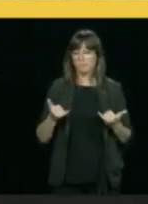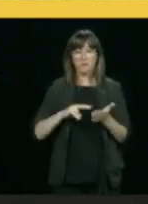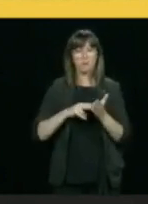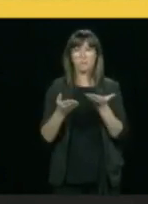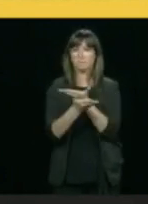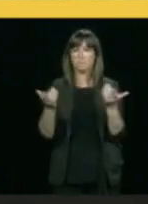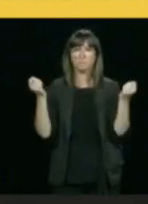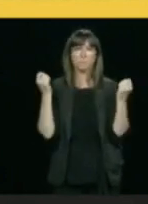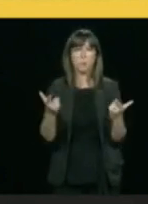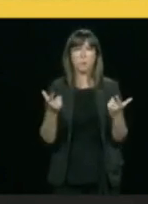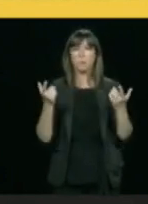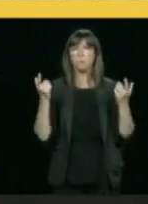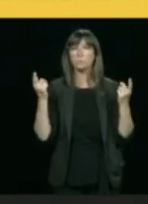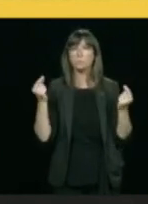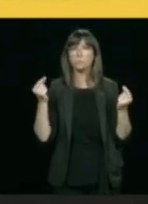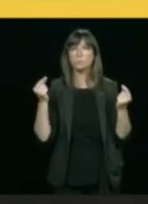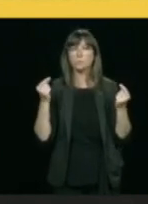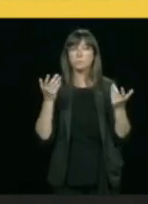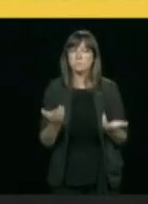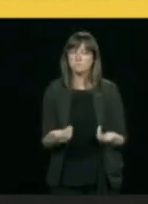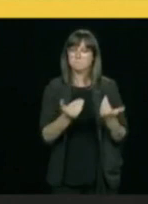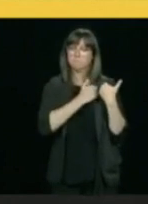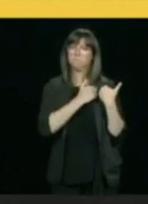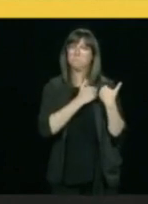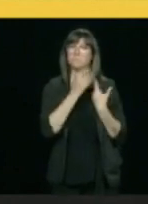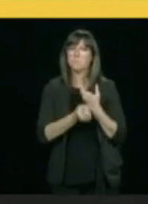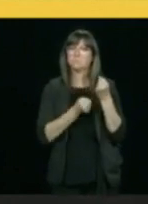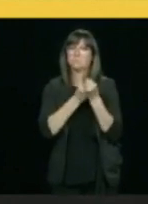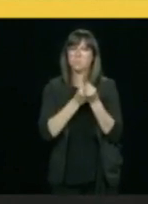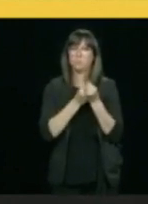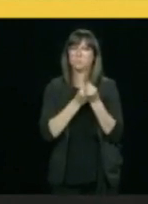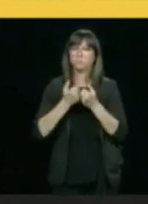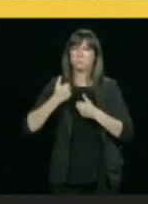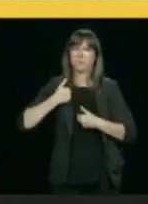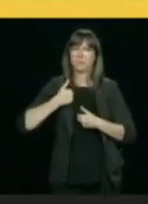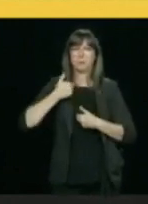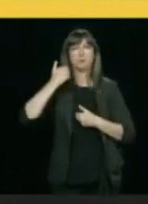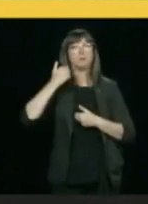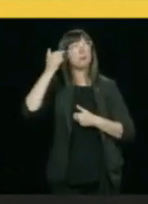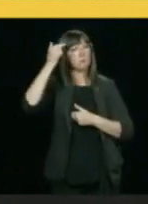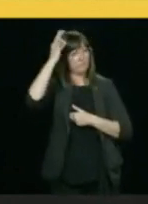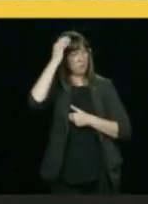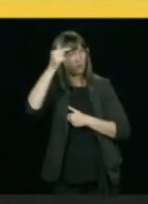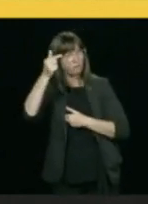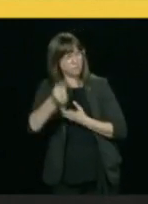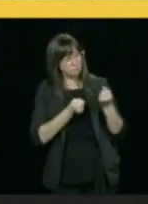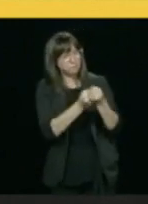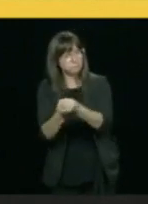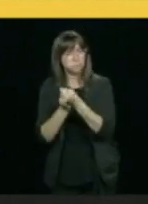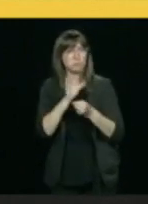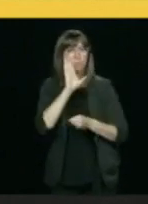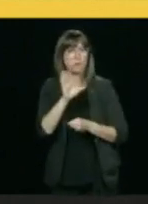as Canadians to do our part for our country, as government does its part for you. There is a covenant